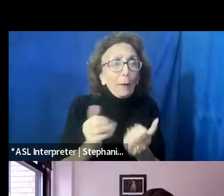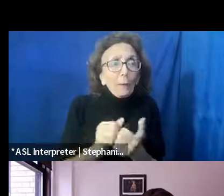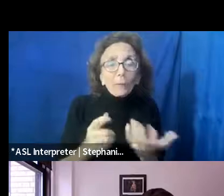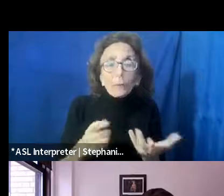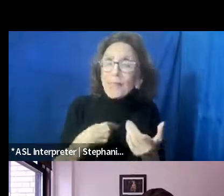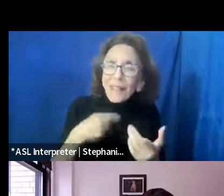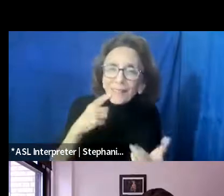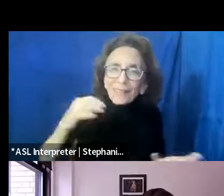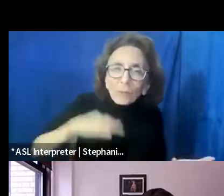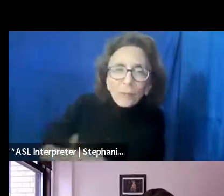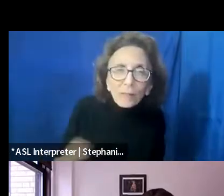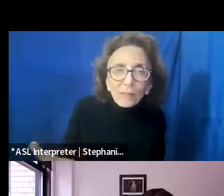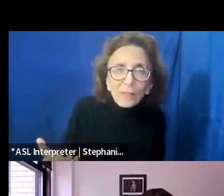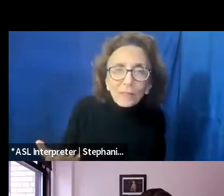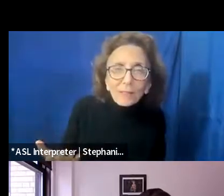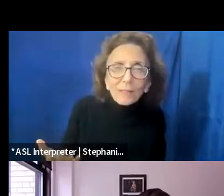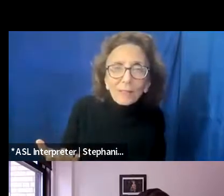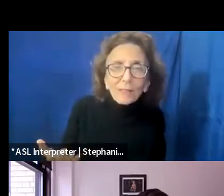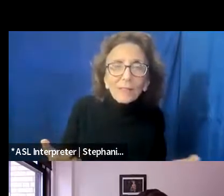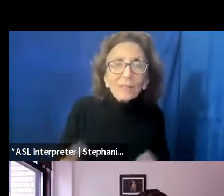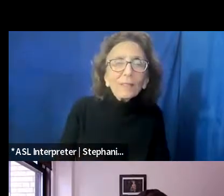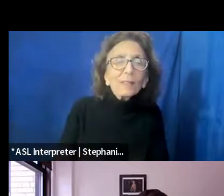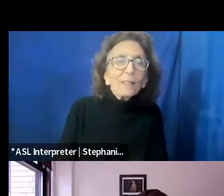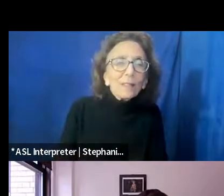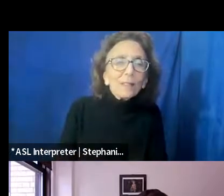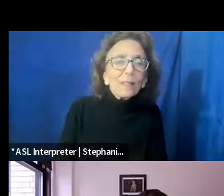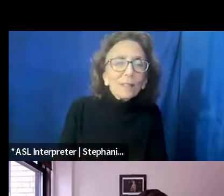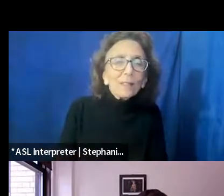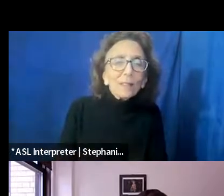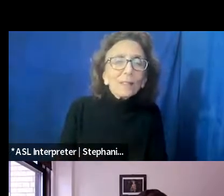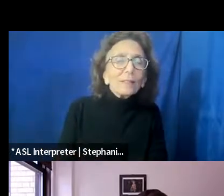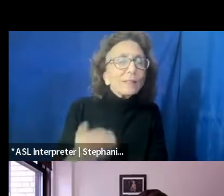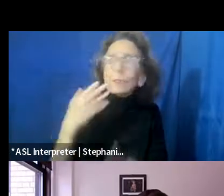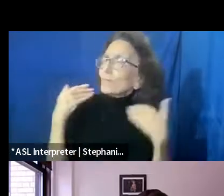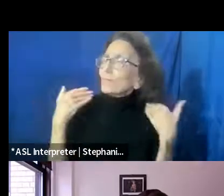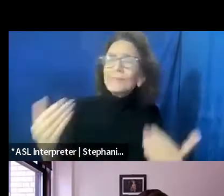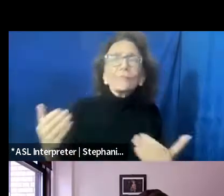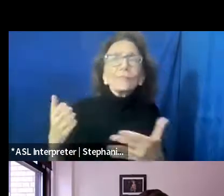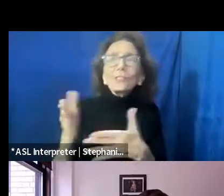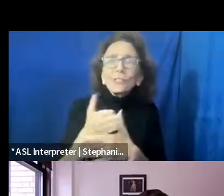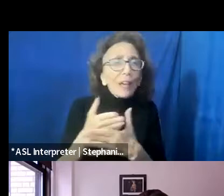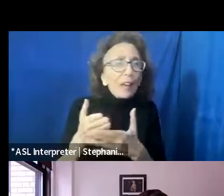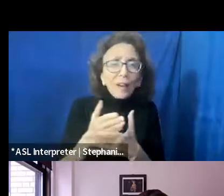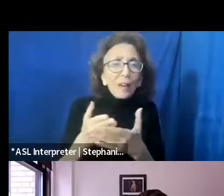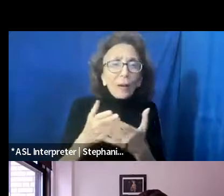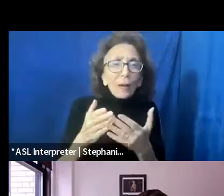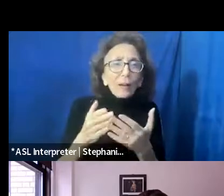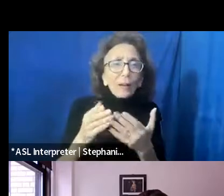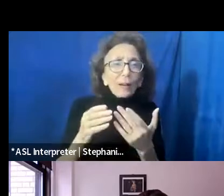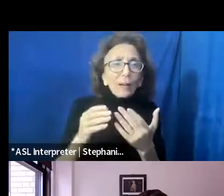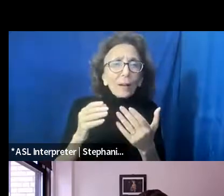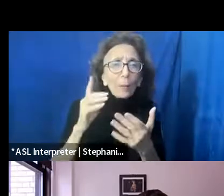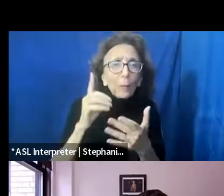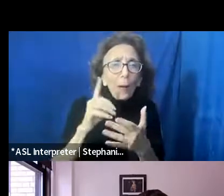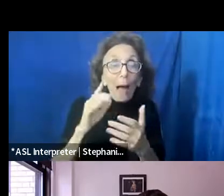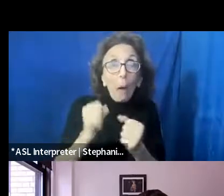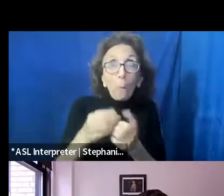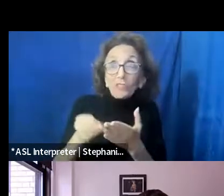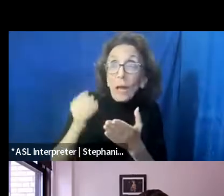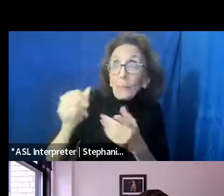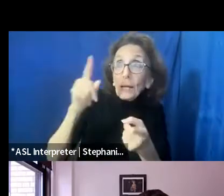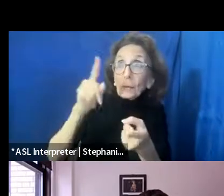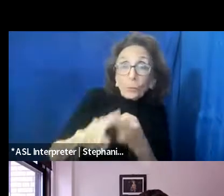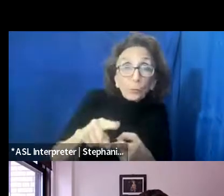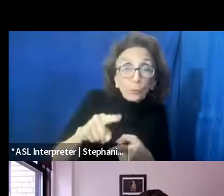you know, when we can share information about, you know, what we're paying people or what